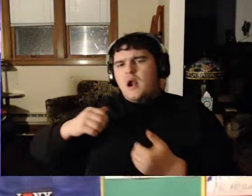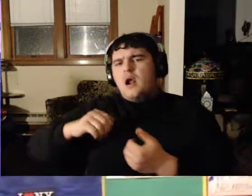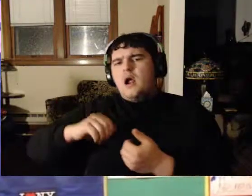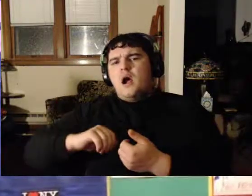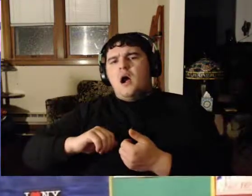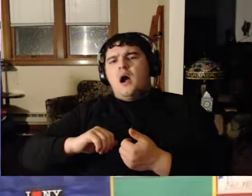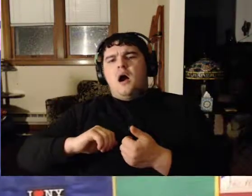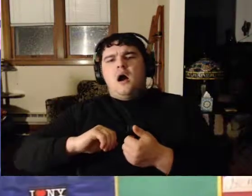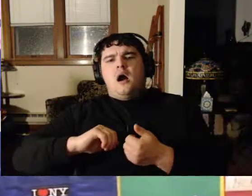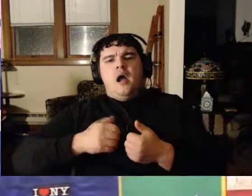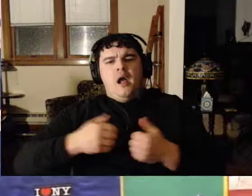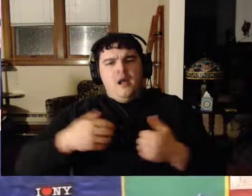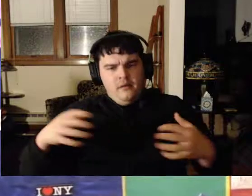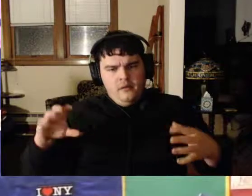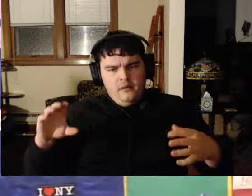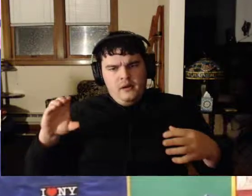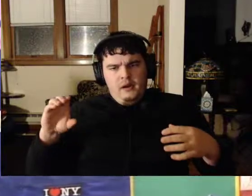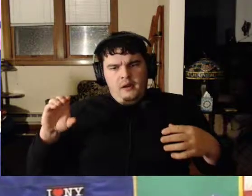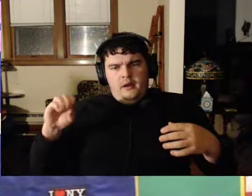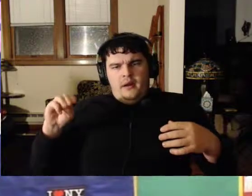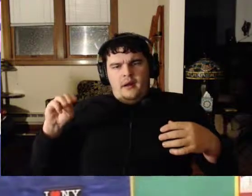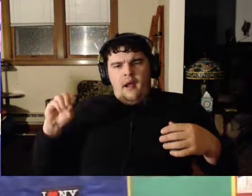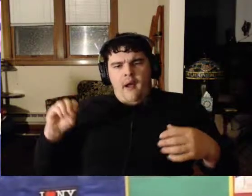have to camouflage.